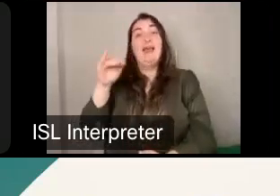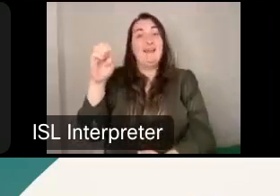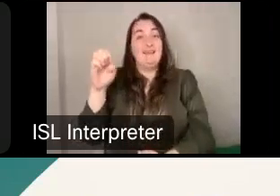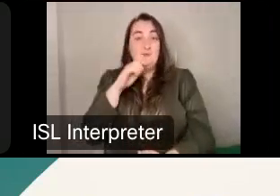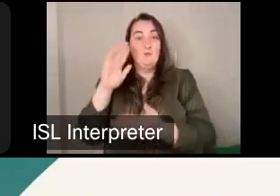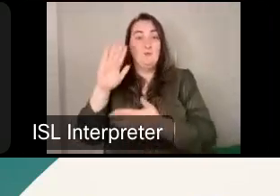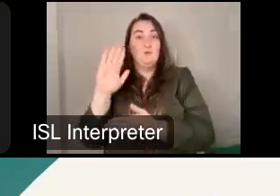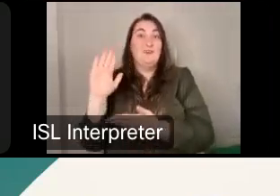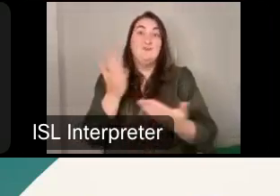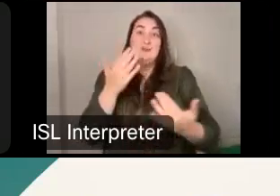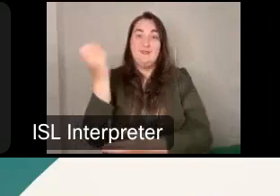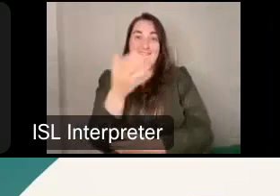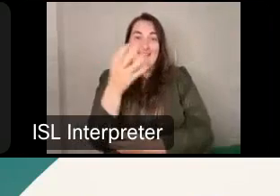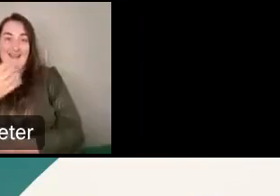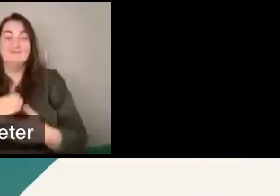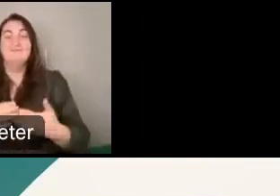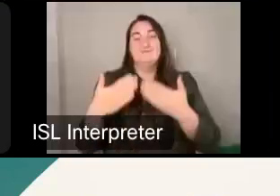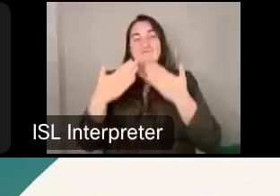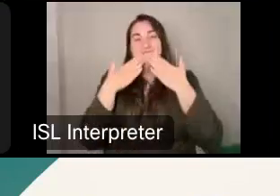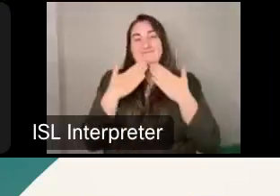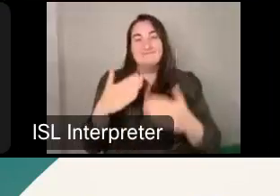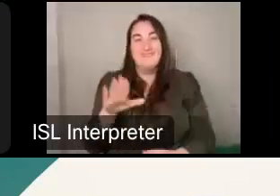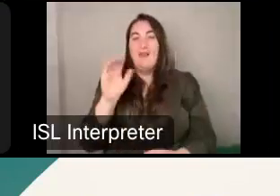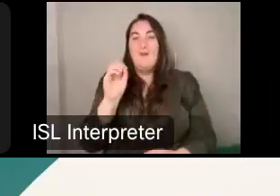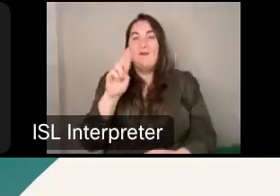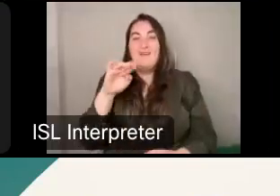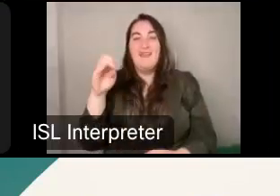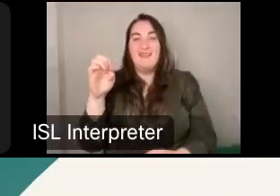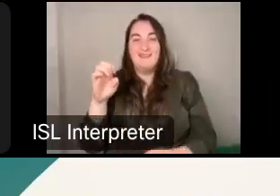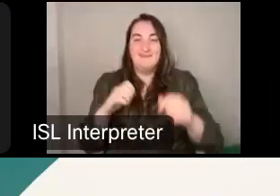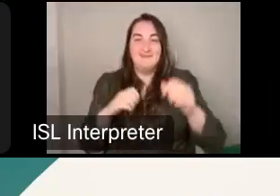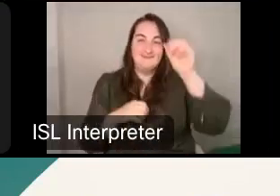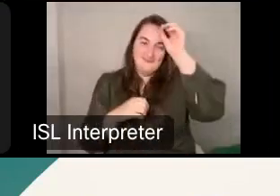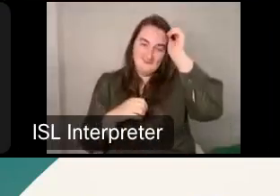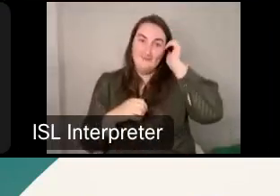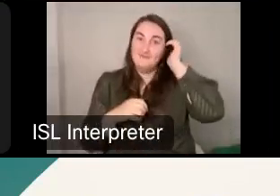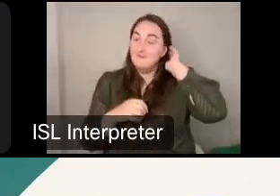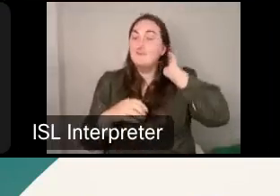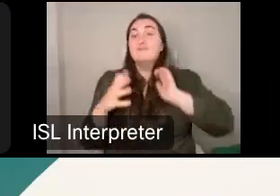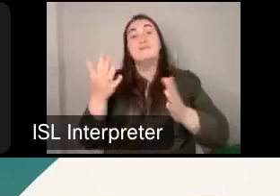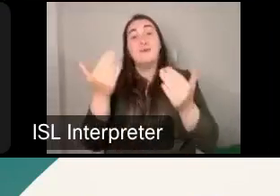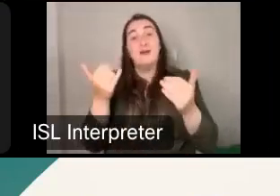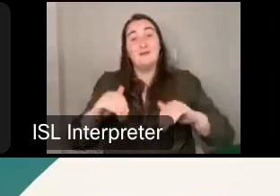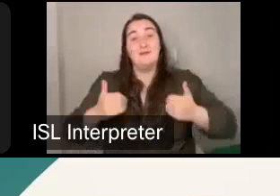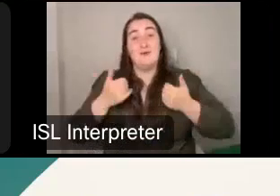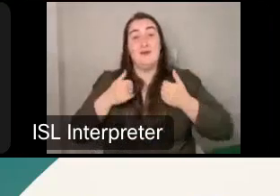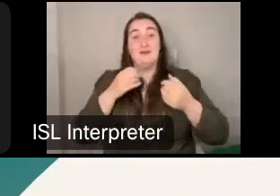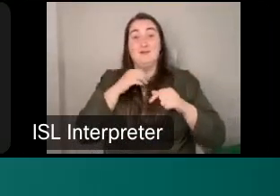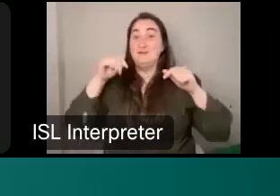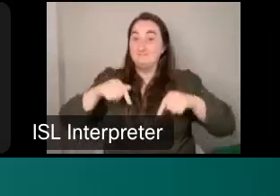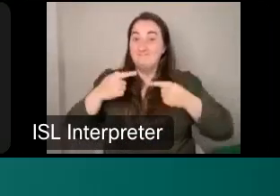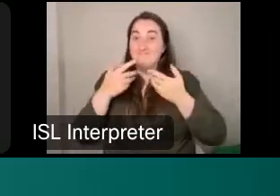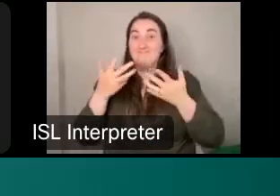slides. Thanks, Lorraine. Thanks, Lorraine. Good morning, everybody, and welcome to the Open Disclosure webinar. I'm